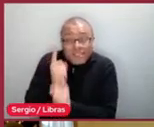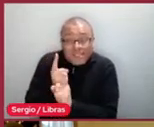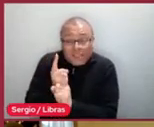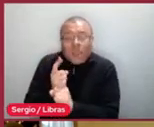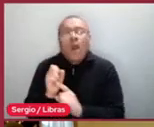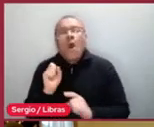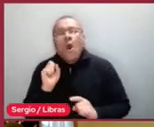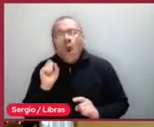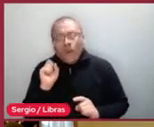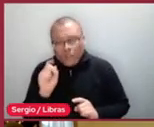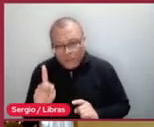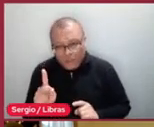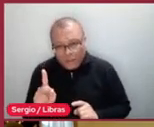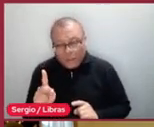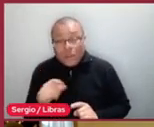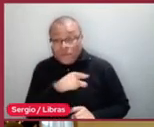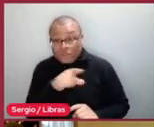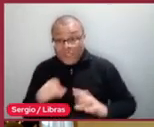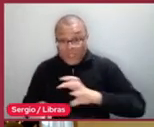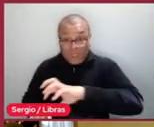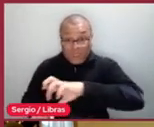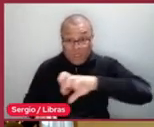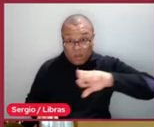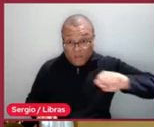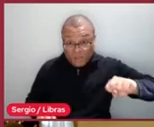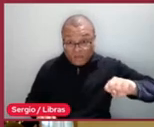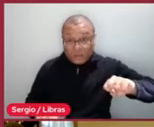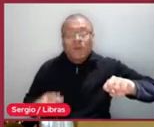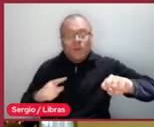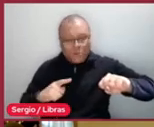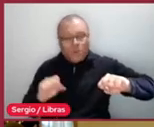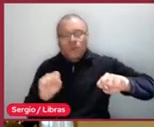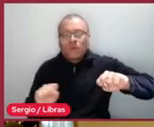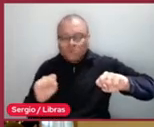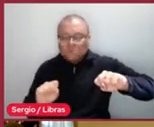okay, the amount that we had in this account in this moment was this one.